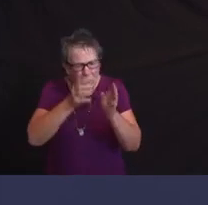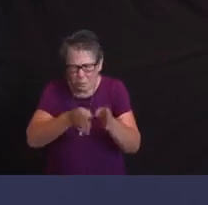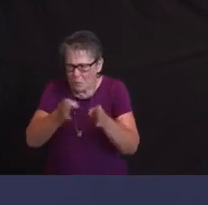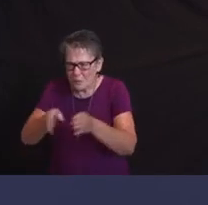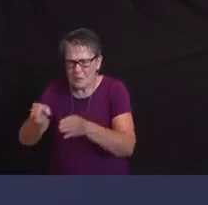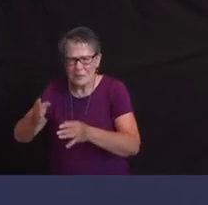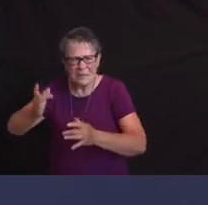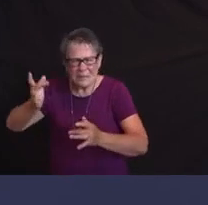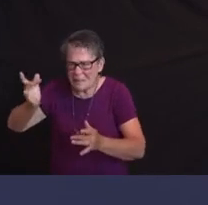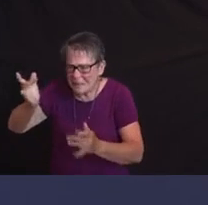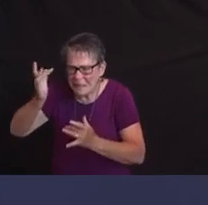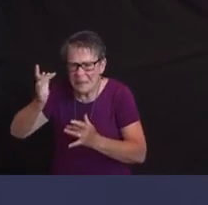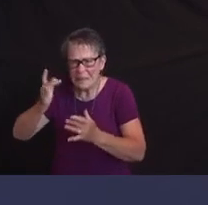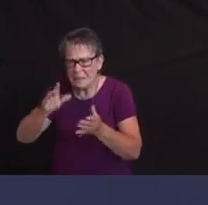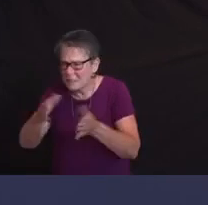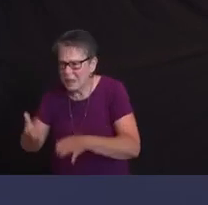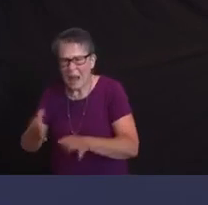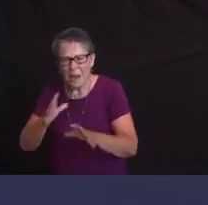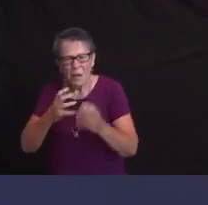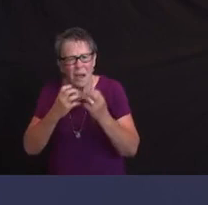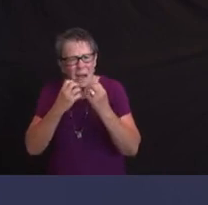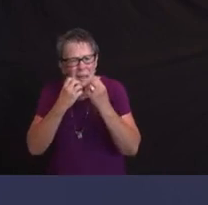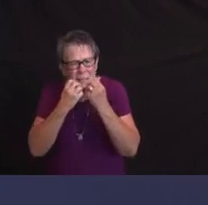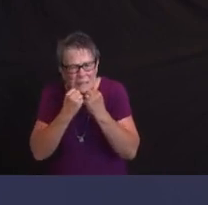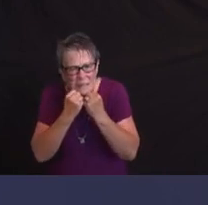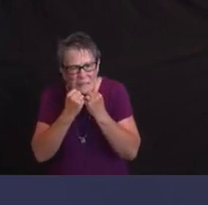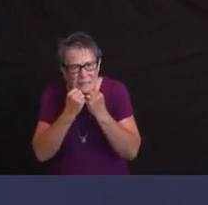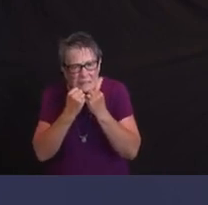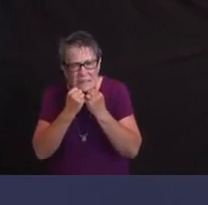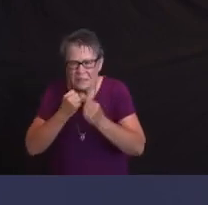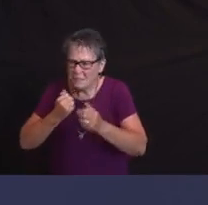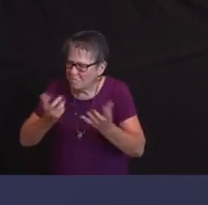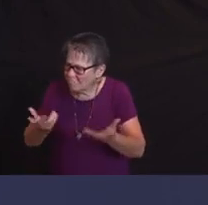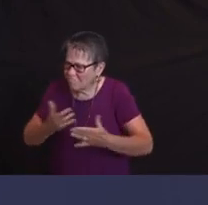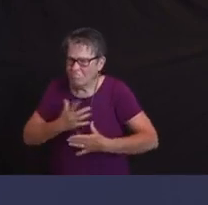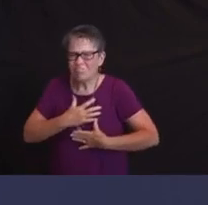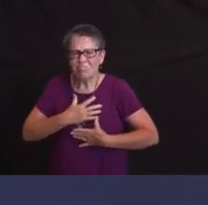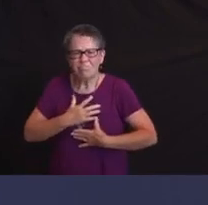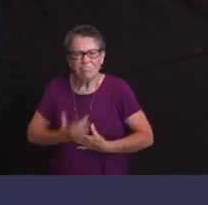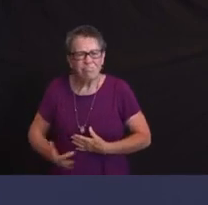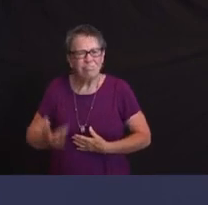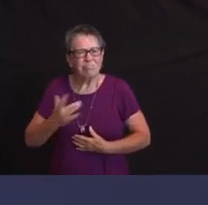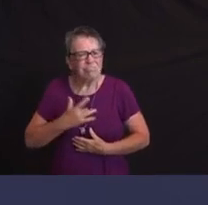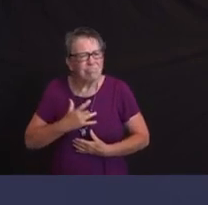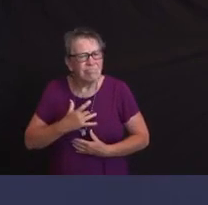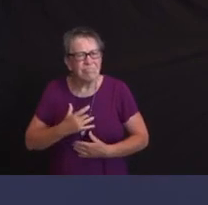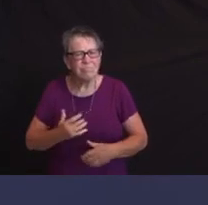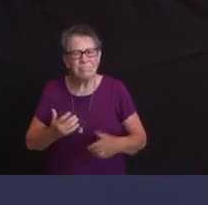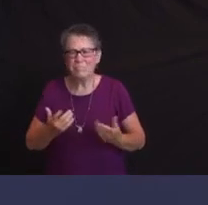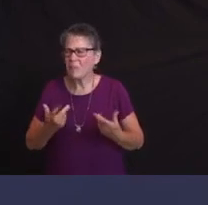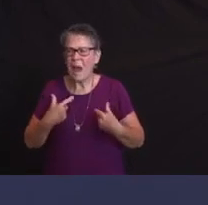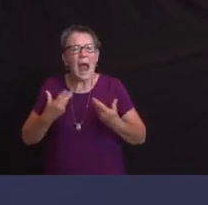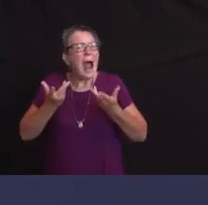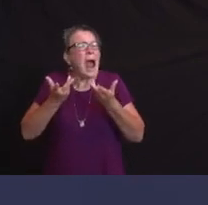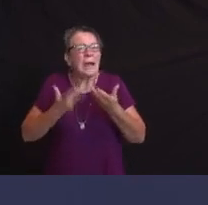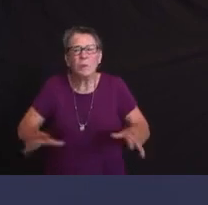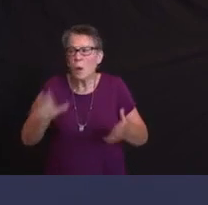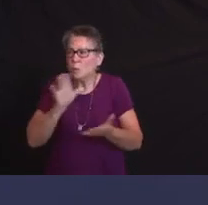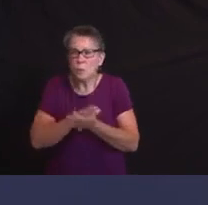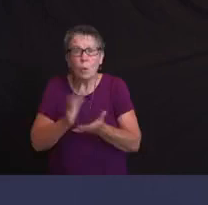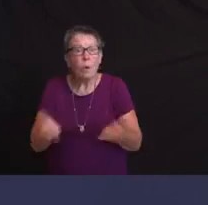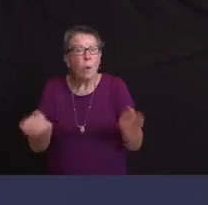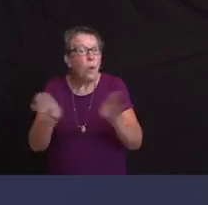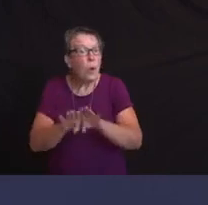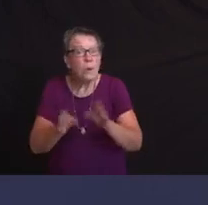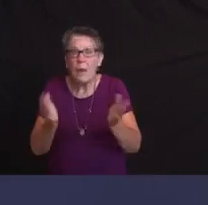schools. Unless I need to remind everyone, having our schools open for full-time, in-person instruction